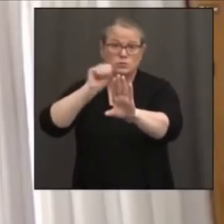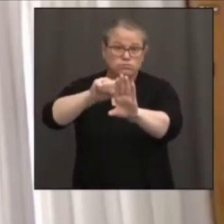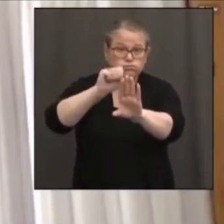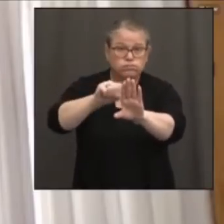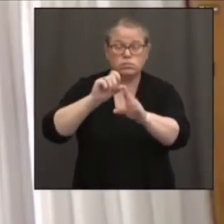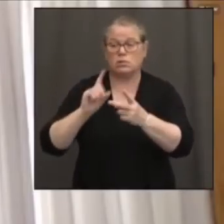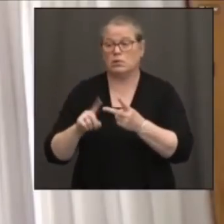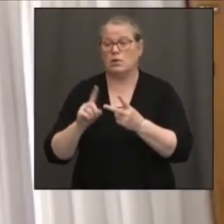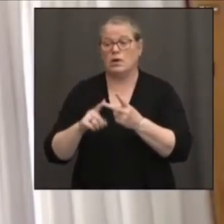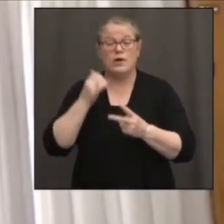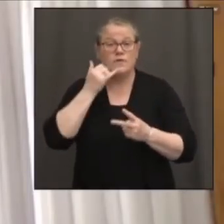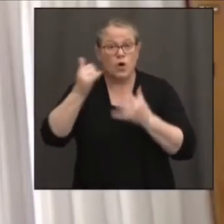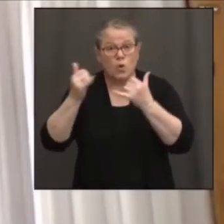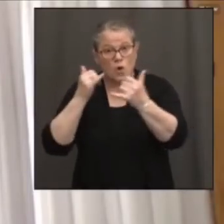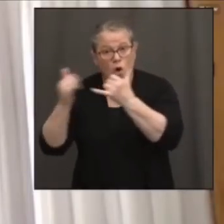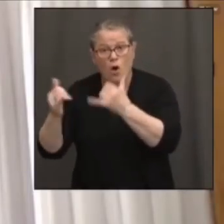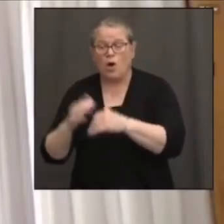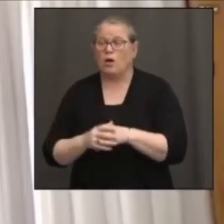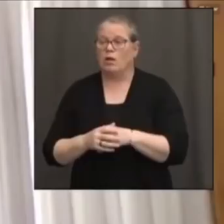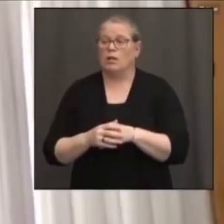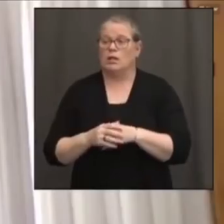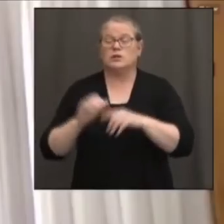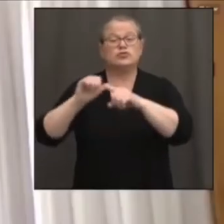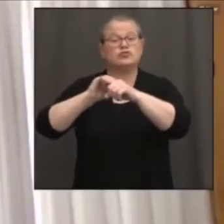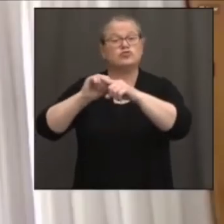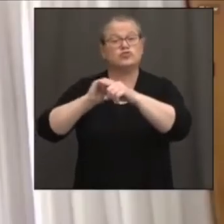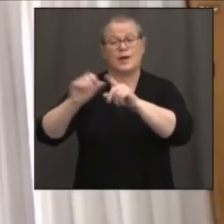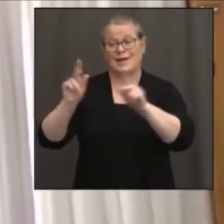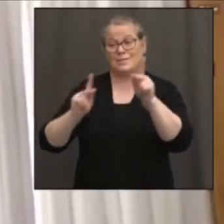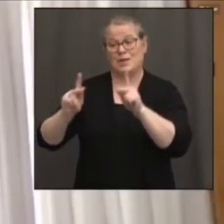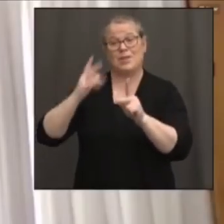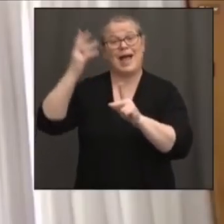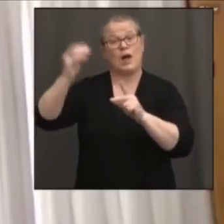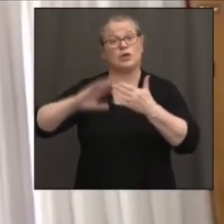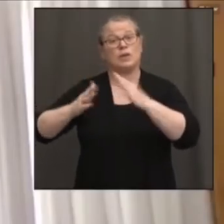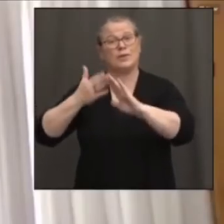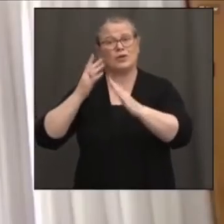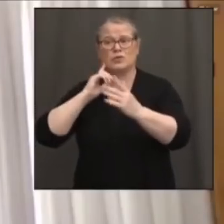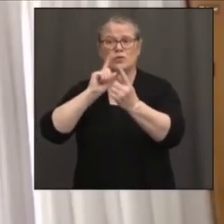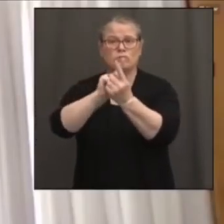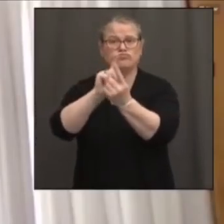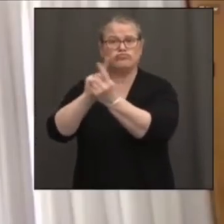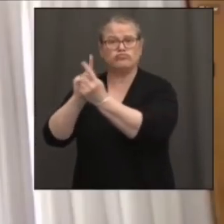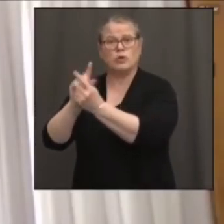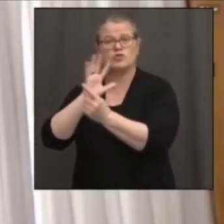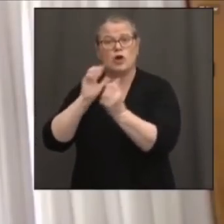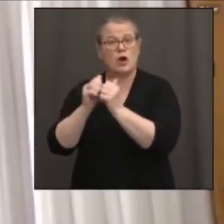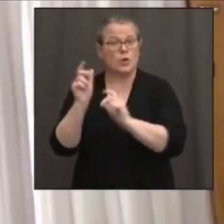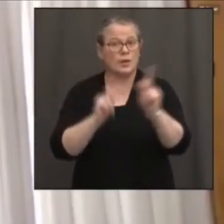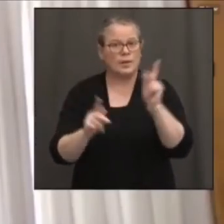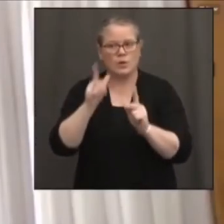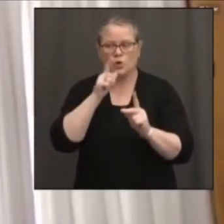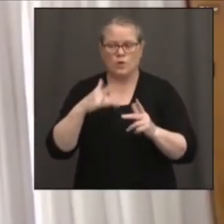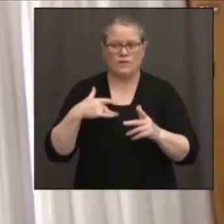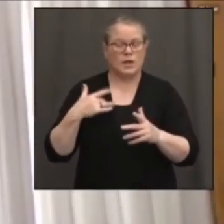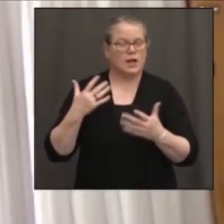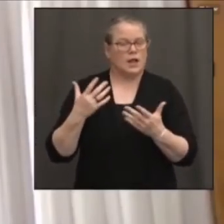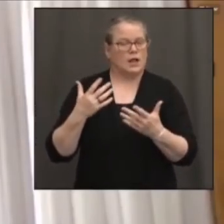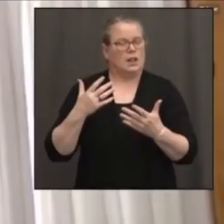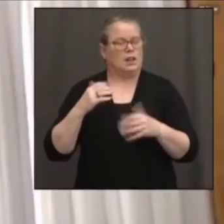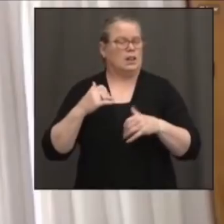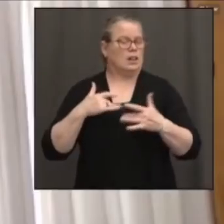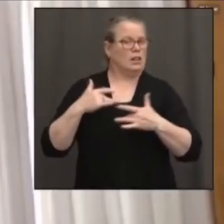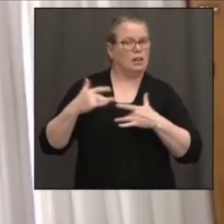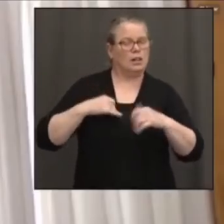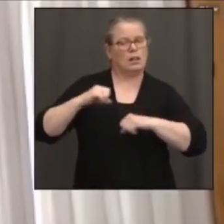to train trusted messengers in the communities who can go out and talk to people who may still have reservations about getting vaccinated.